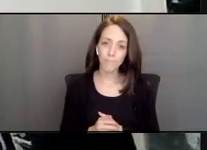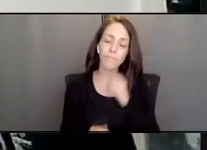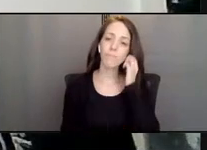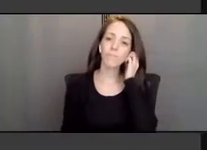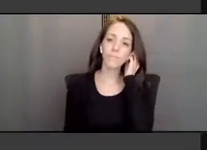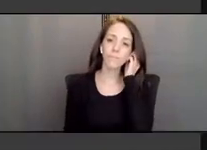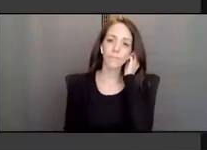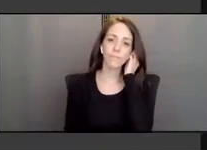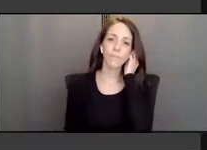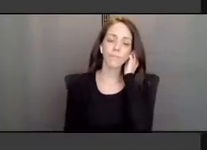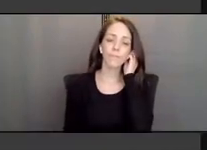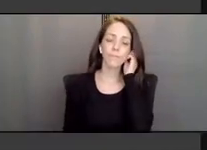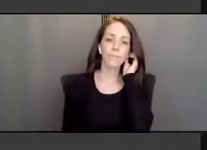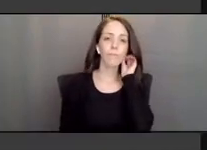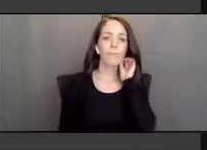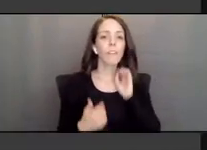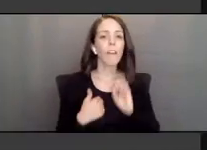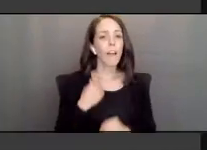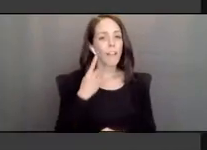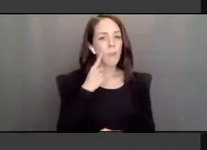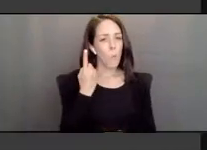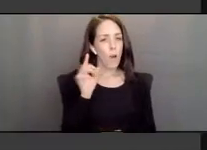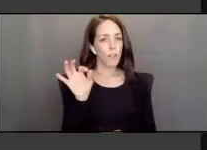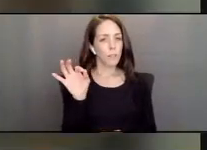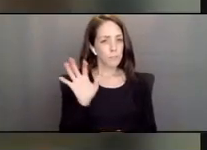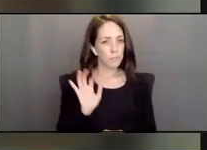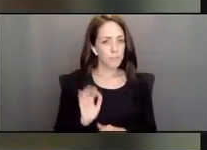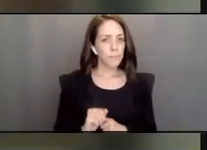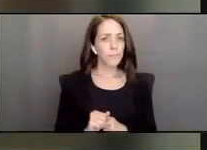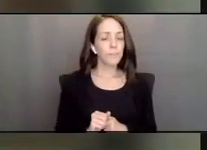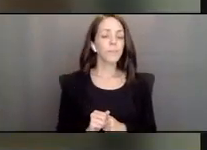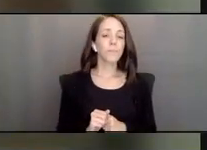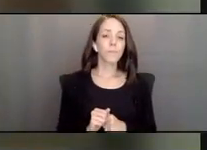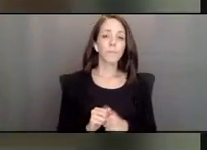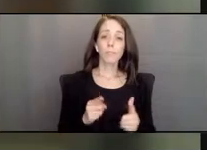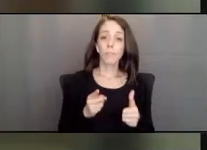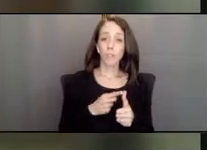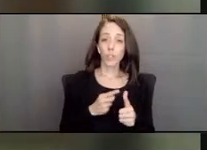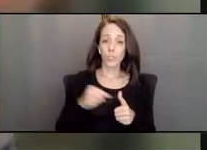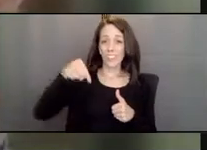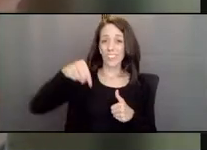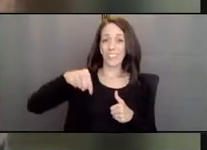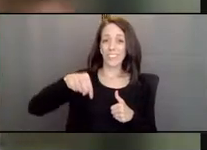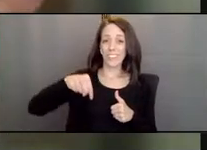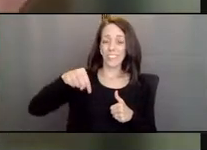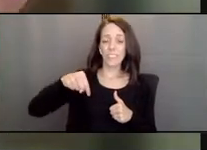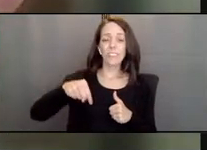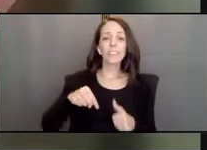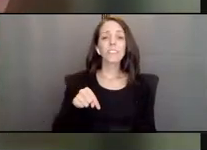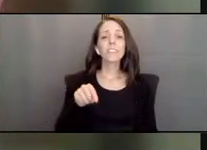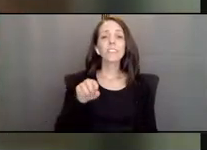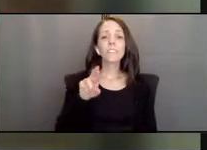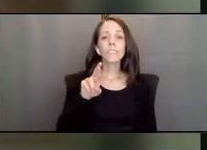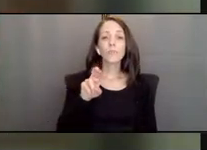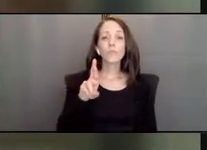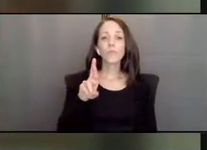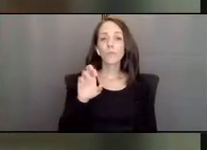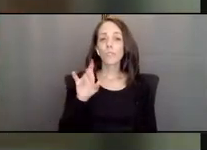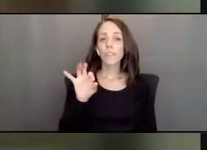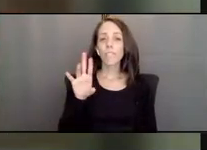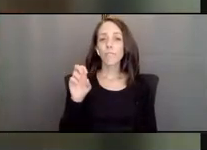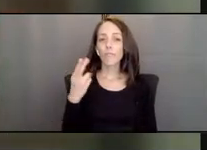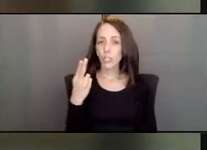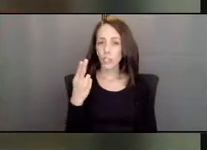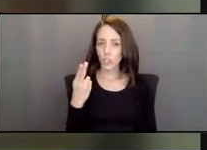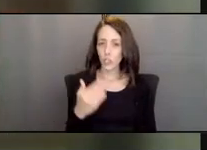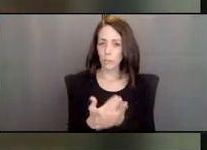I think the one caveat I would put out is that this was a refresh to take a list. We had we